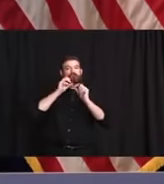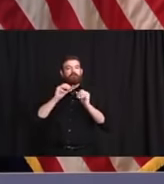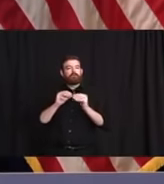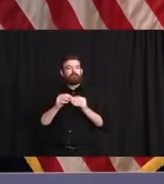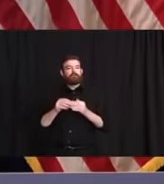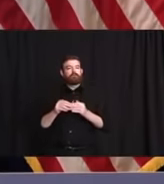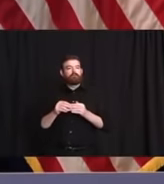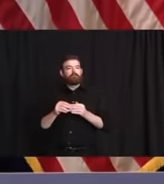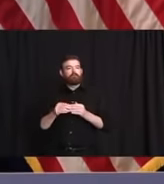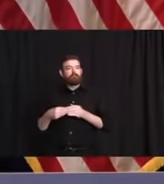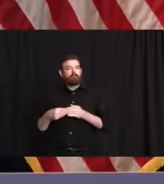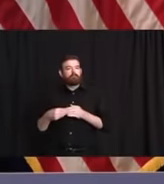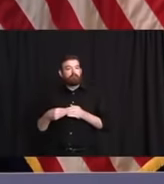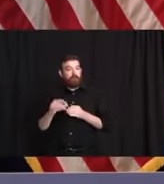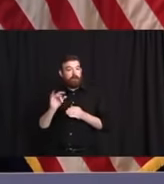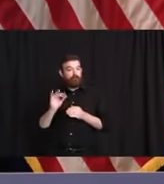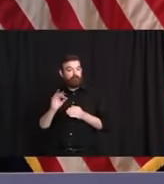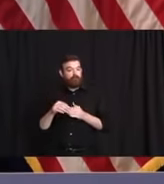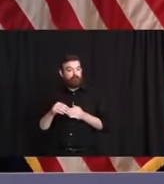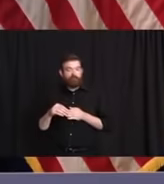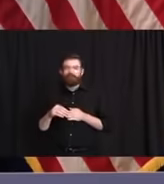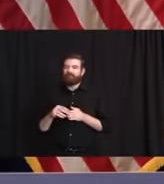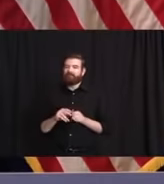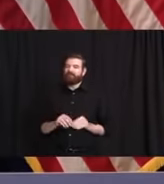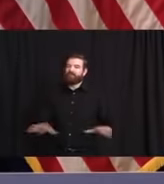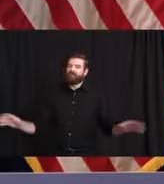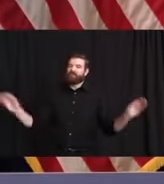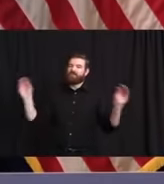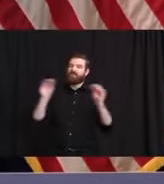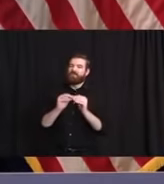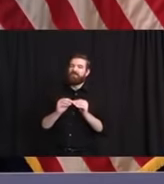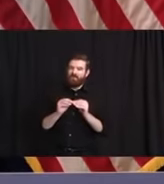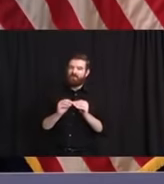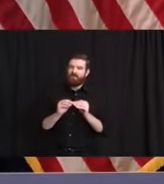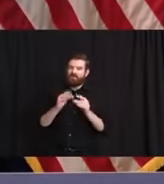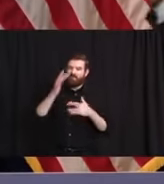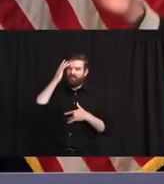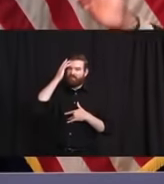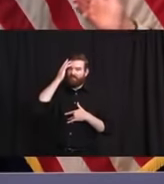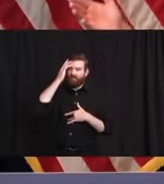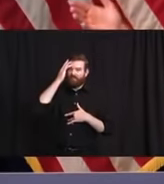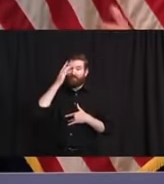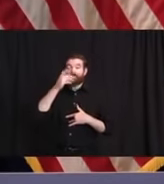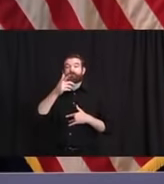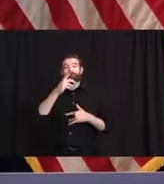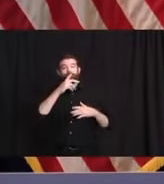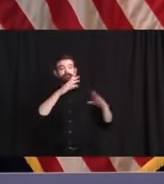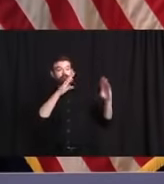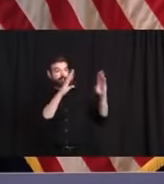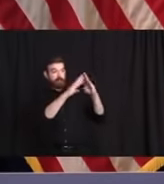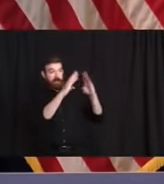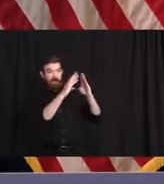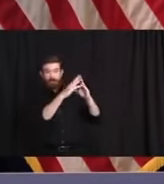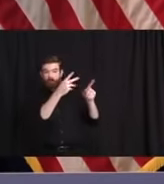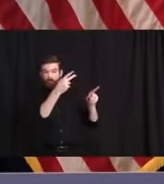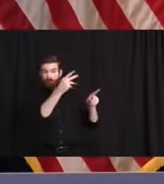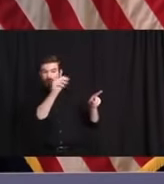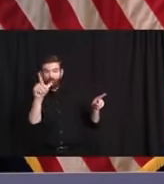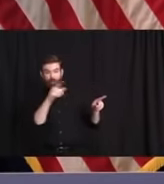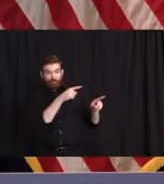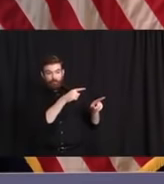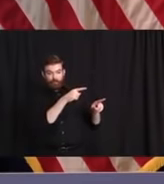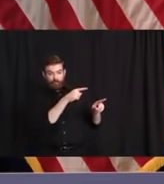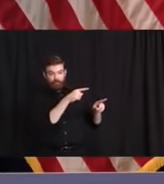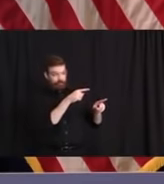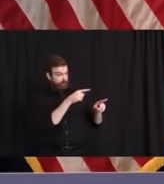makes sense. The problem is that you get a municipal pool that's far from the shore that has a very different